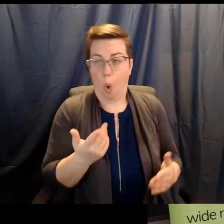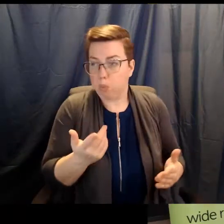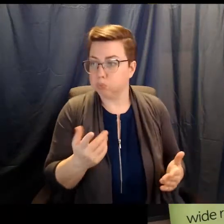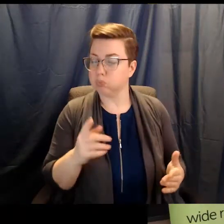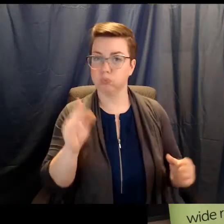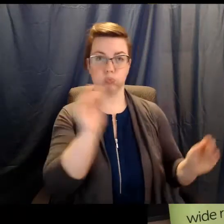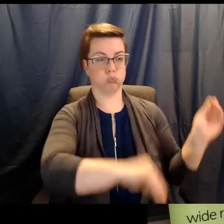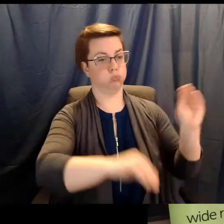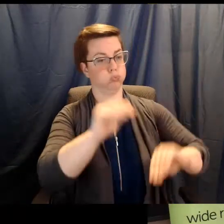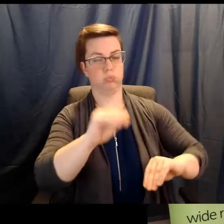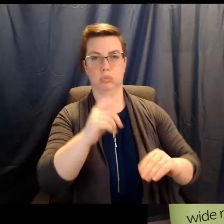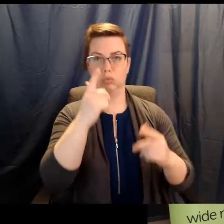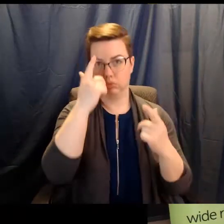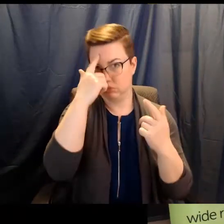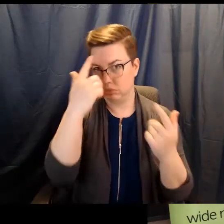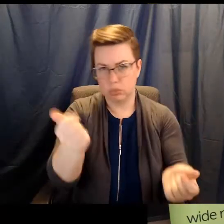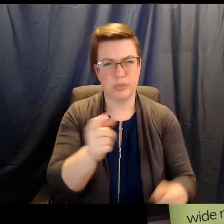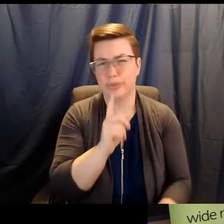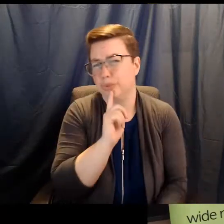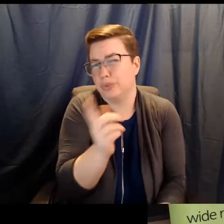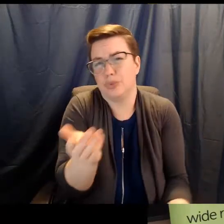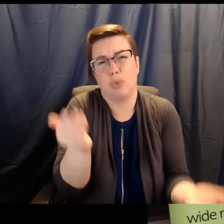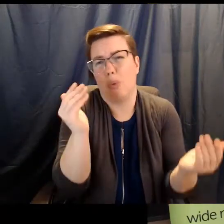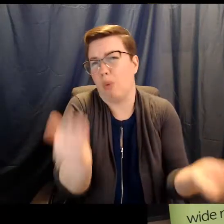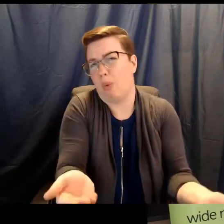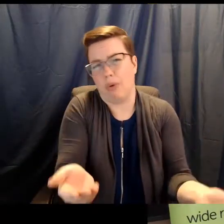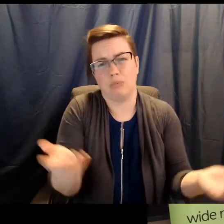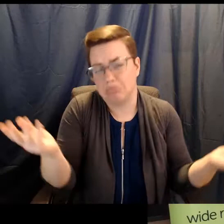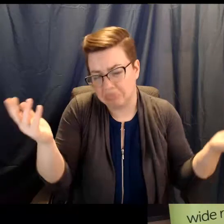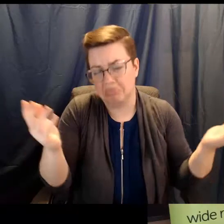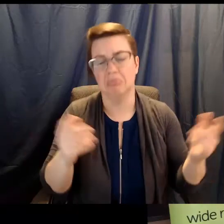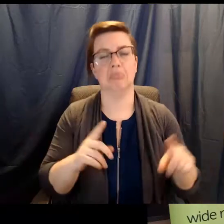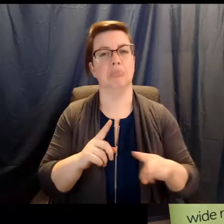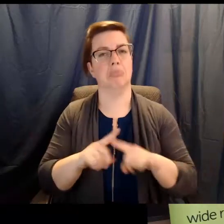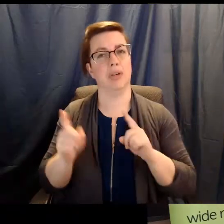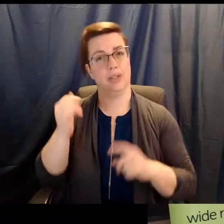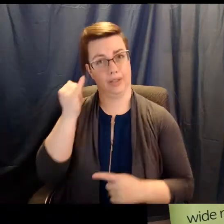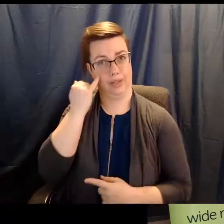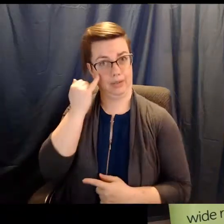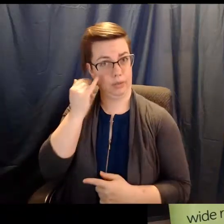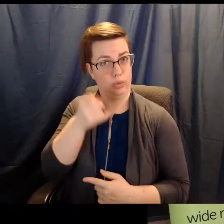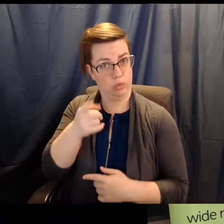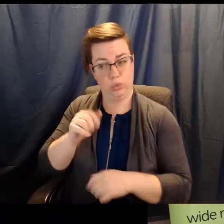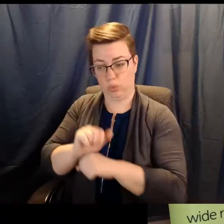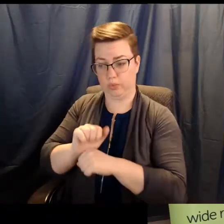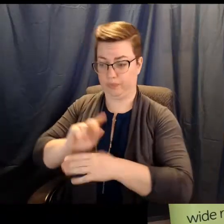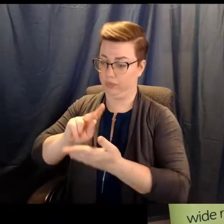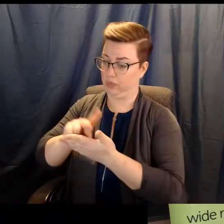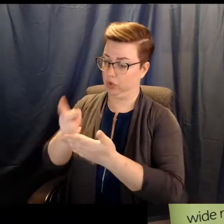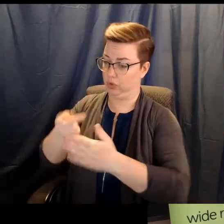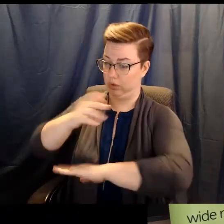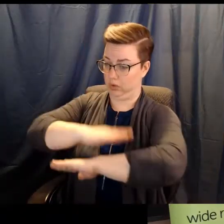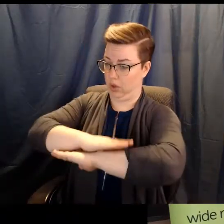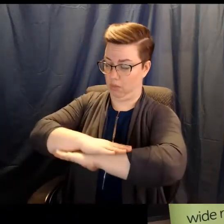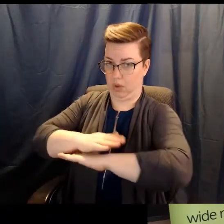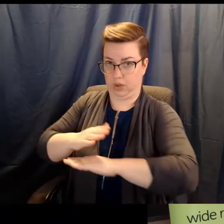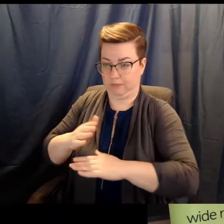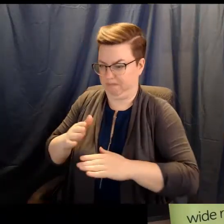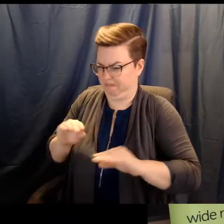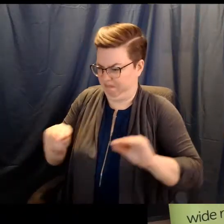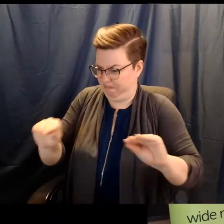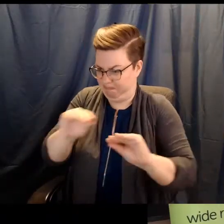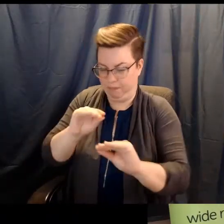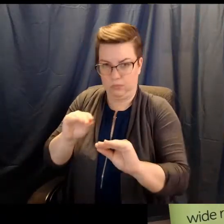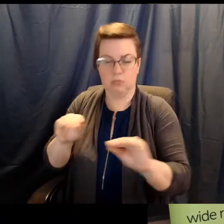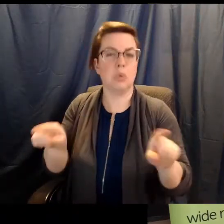that. But whether you're working at a desk in a room that you've designated an office or at your kitchen table, you're going to have to do the same things. You have